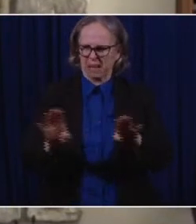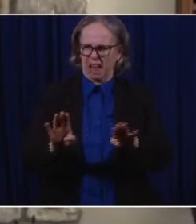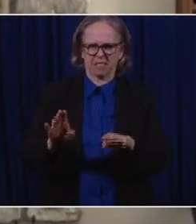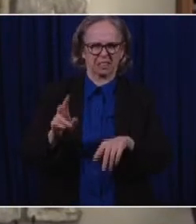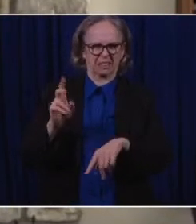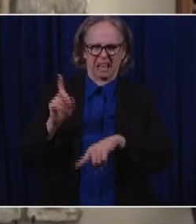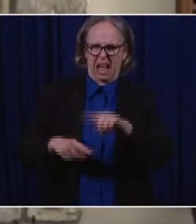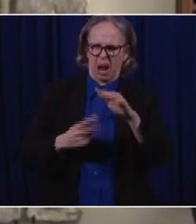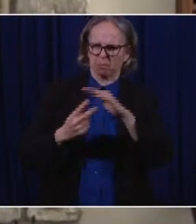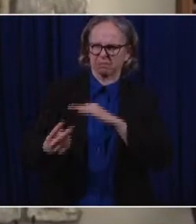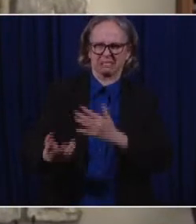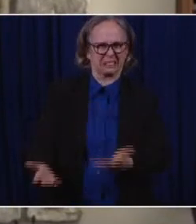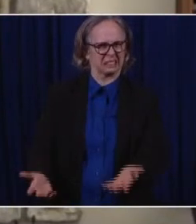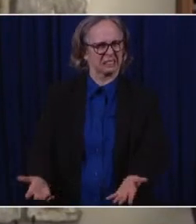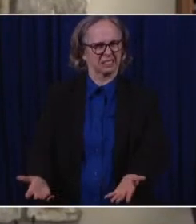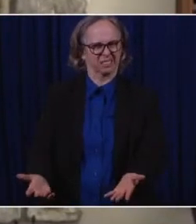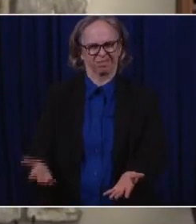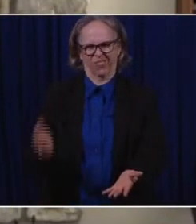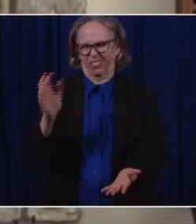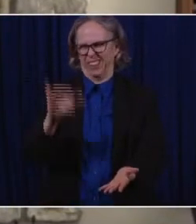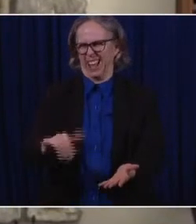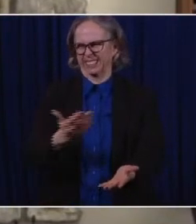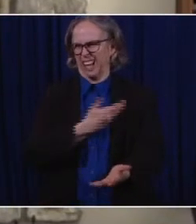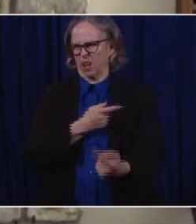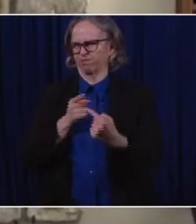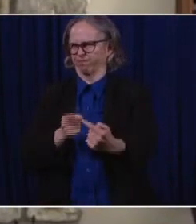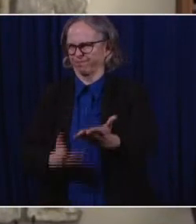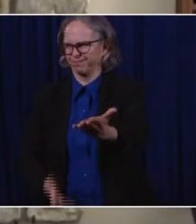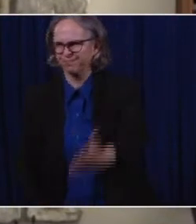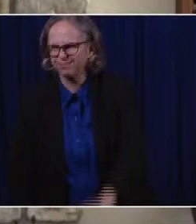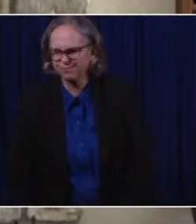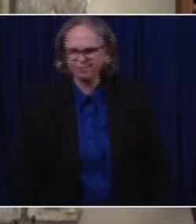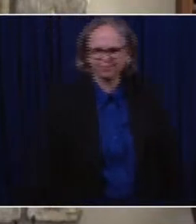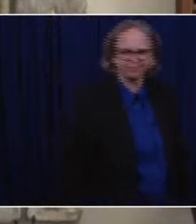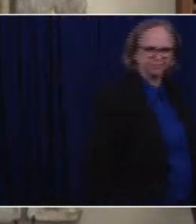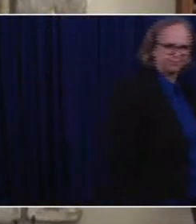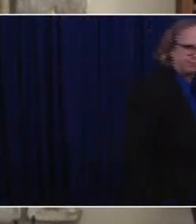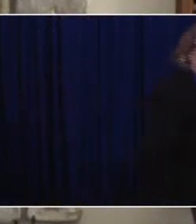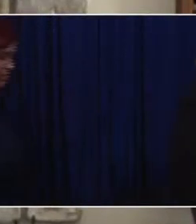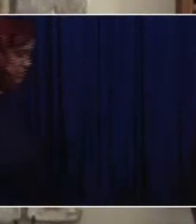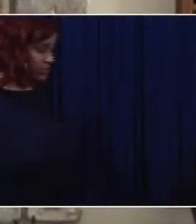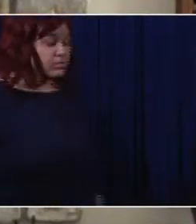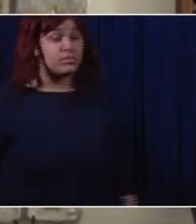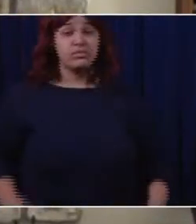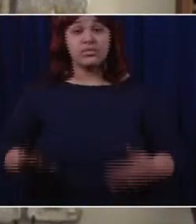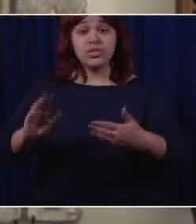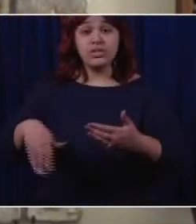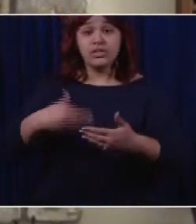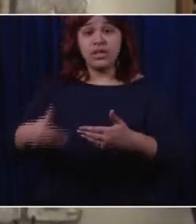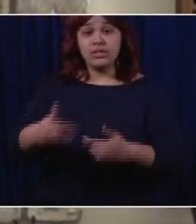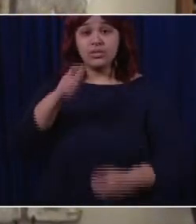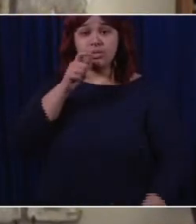Next question is from Laura Hancock at cleveland.com. Hey, Laura.